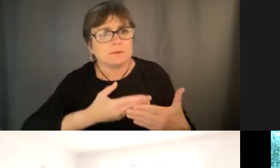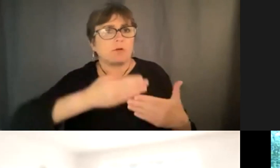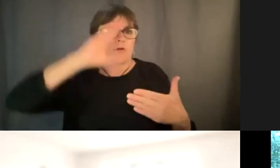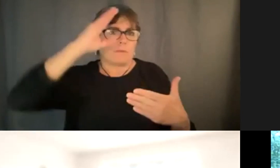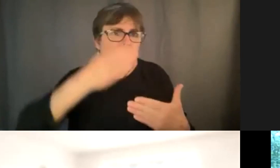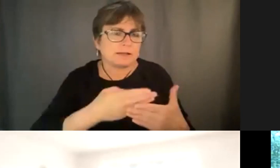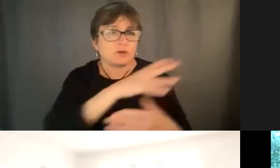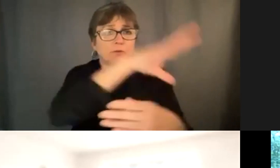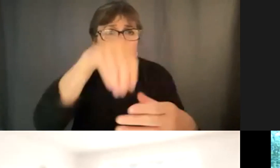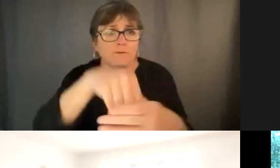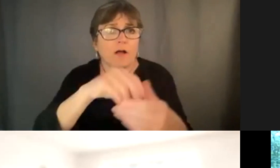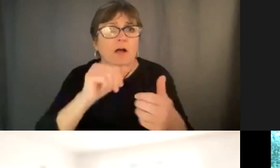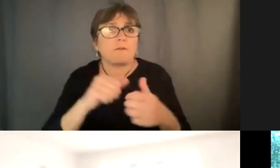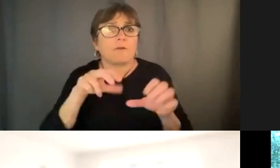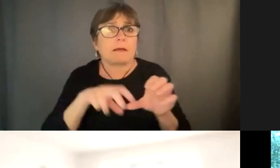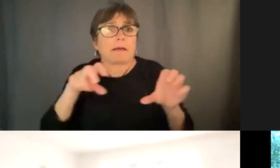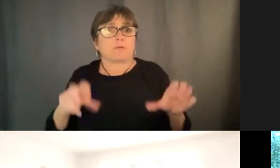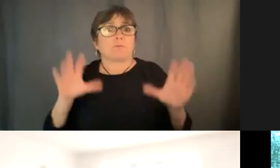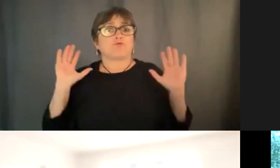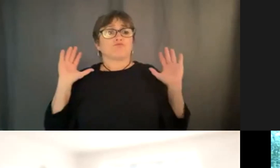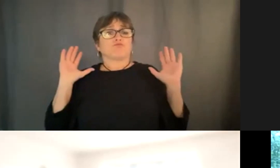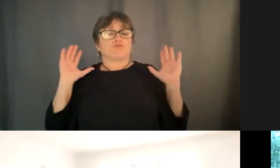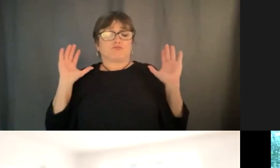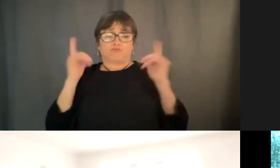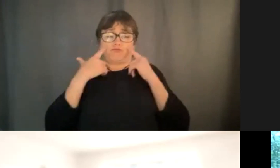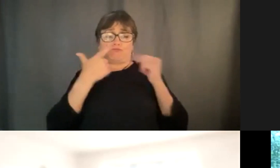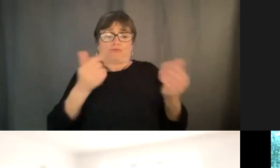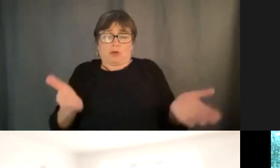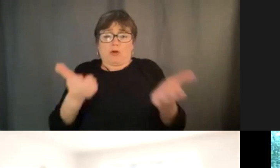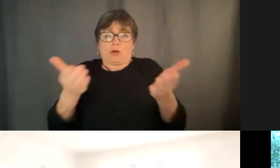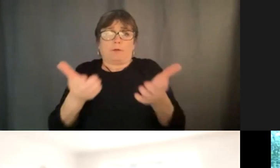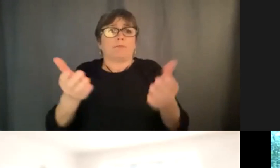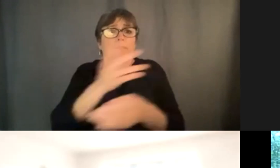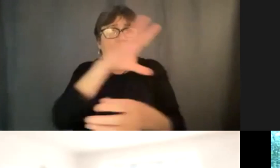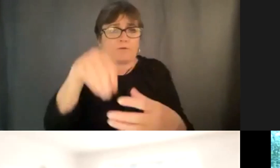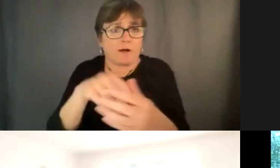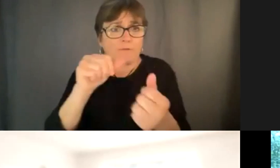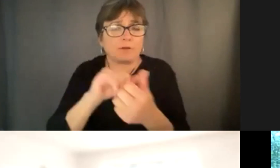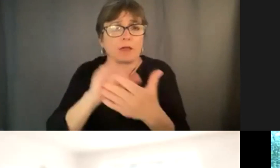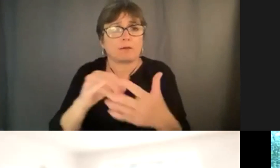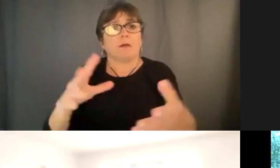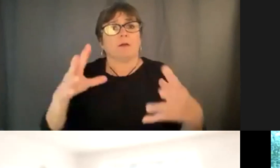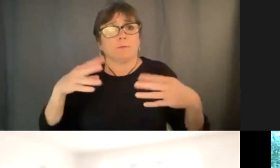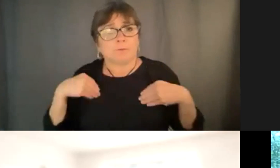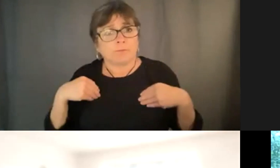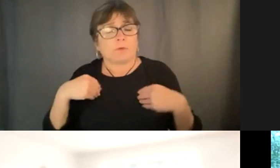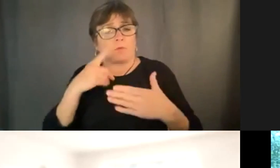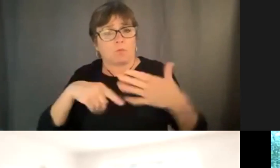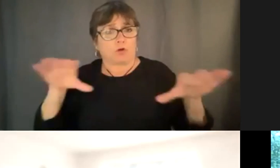it showed me that I can step away and allow her to be involved and take ownership of what you're doing.